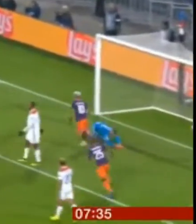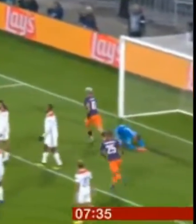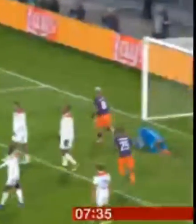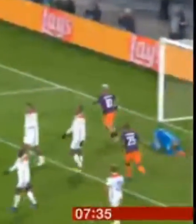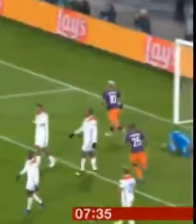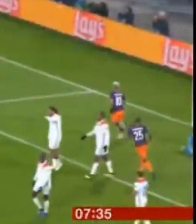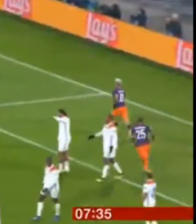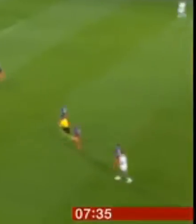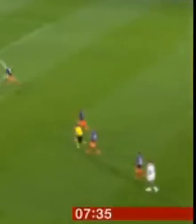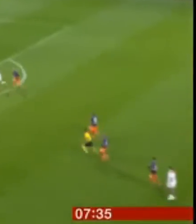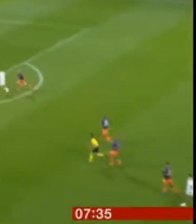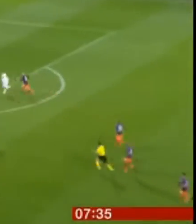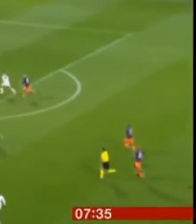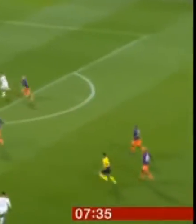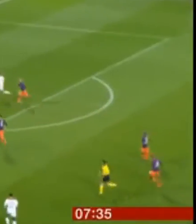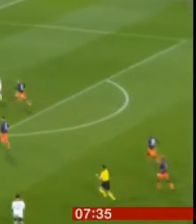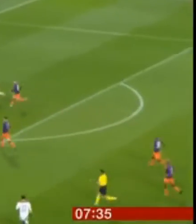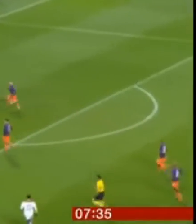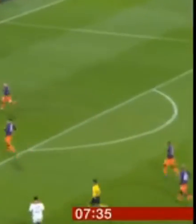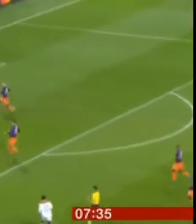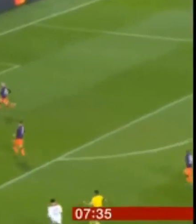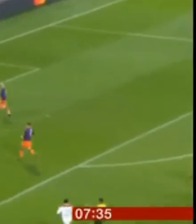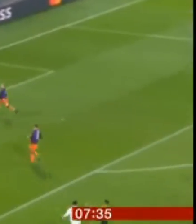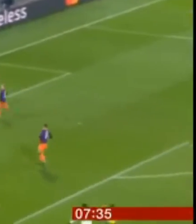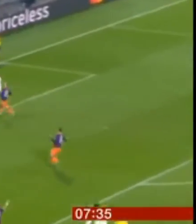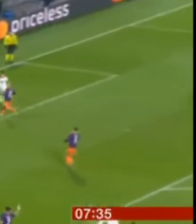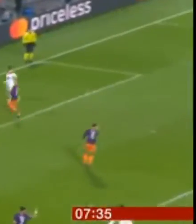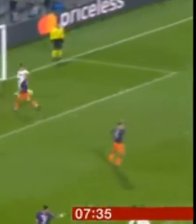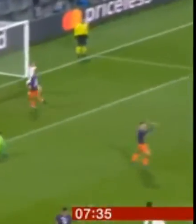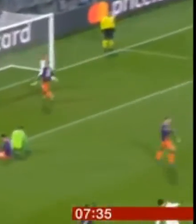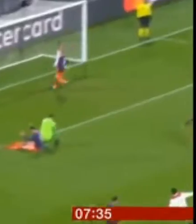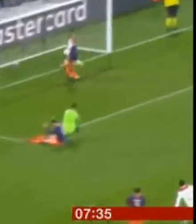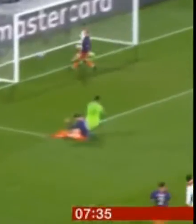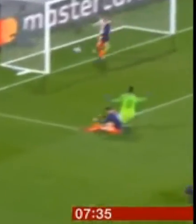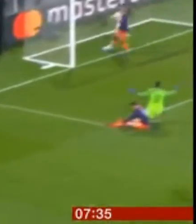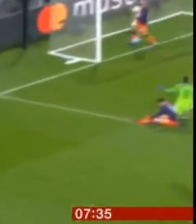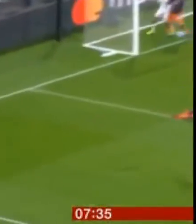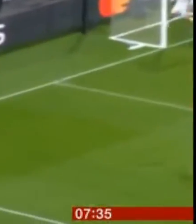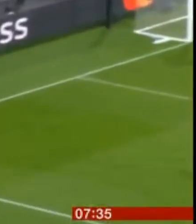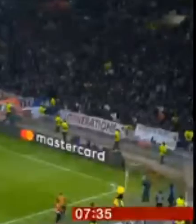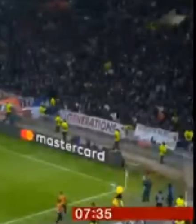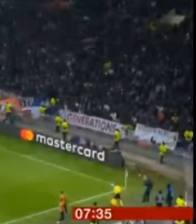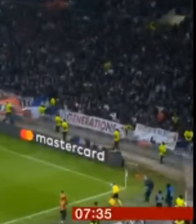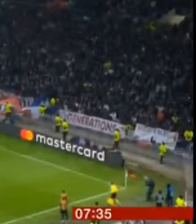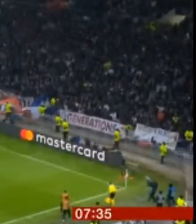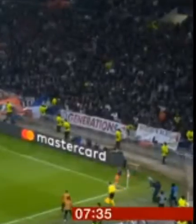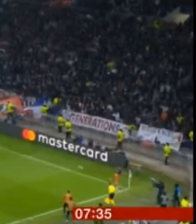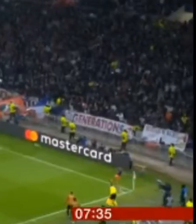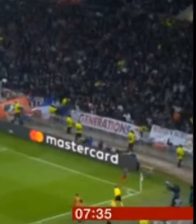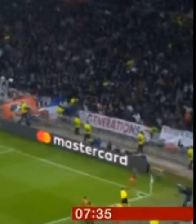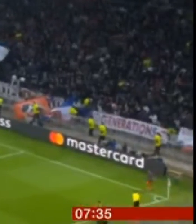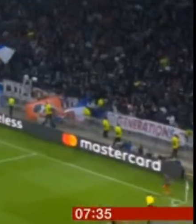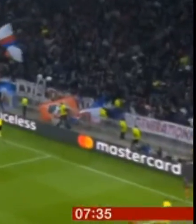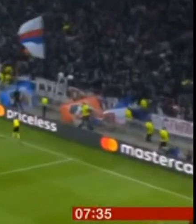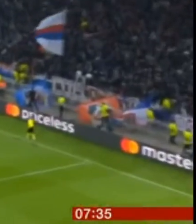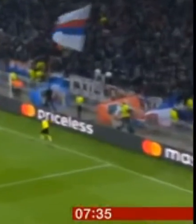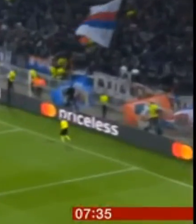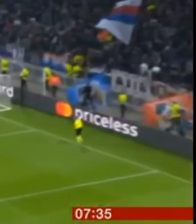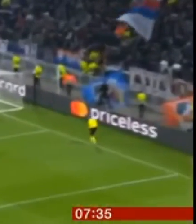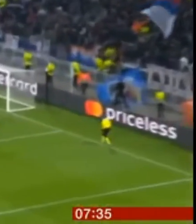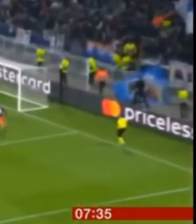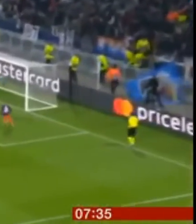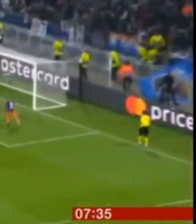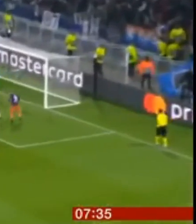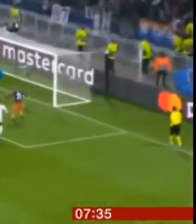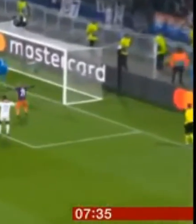And although Corne landed what looked to be the decisive blow, City had other ideas. Sergio Aguero securing